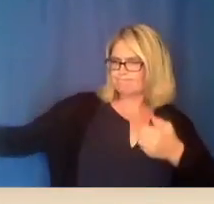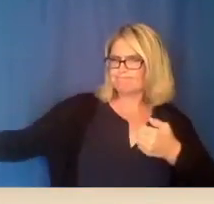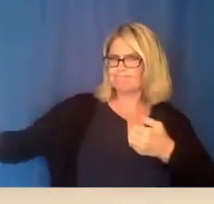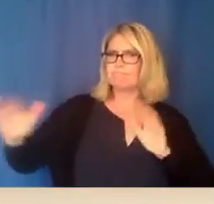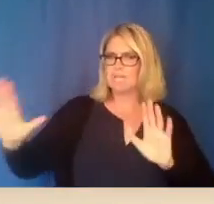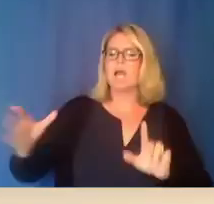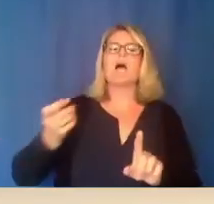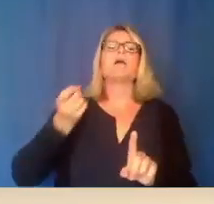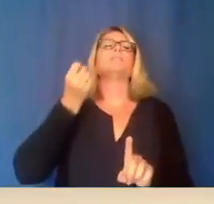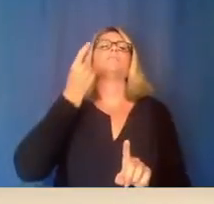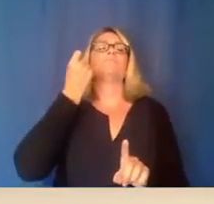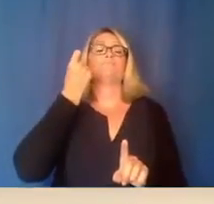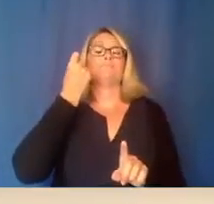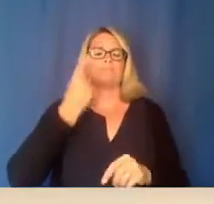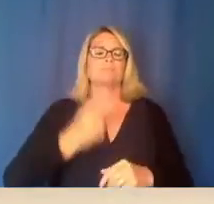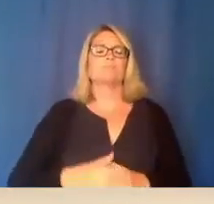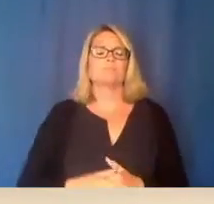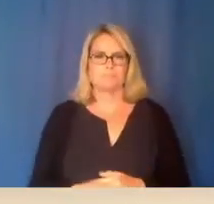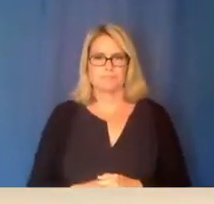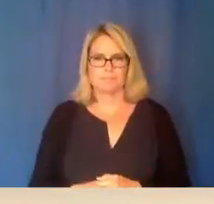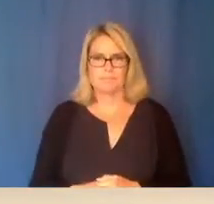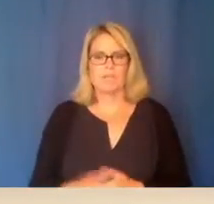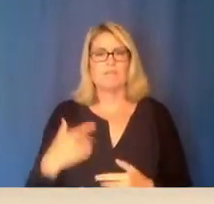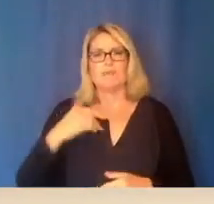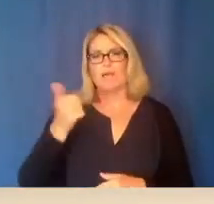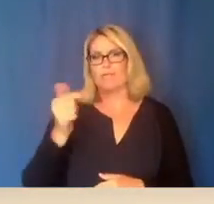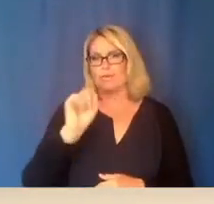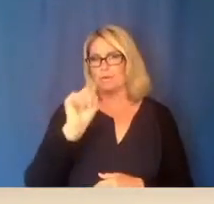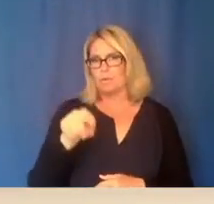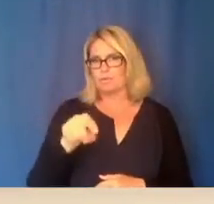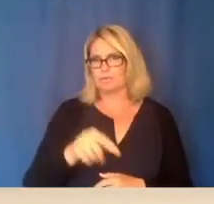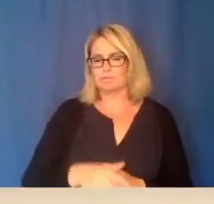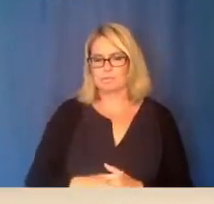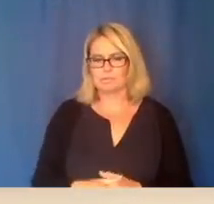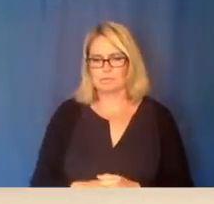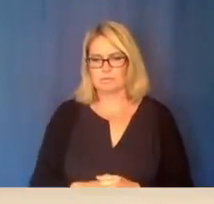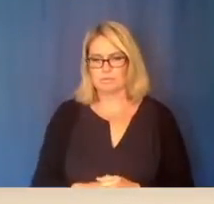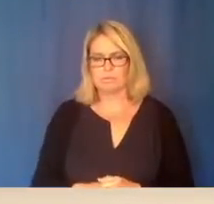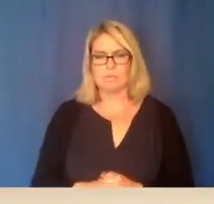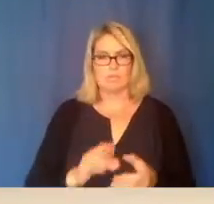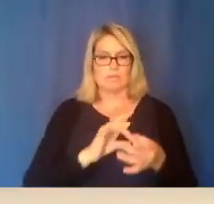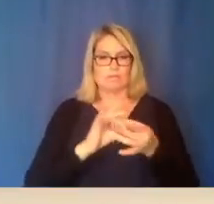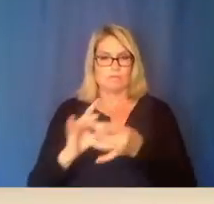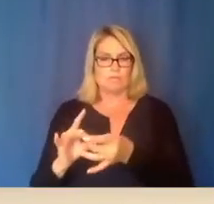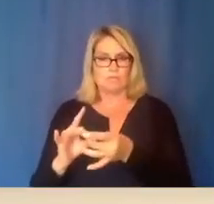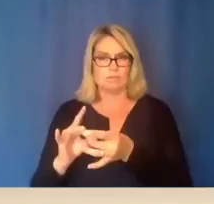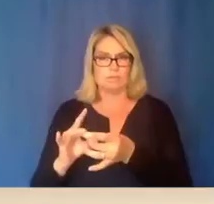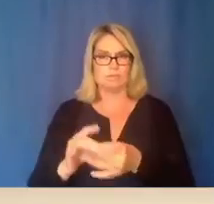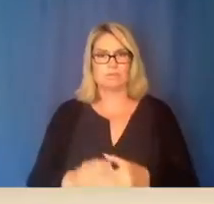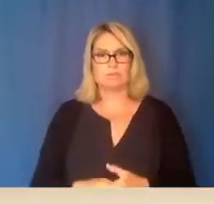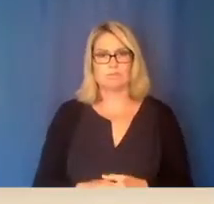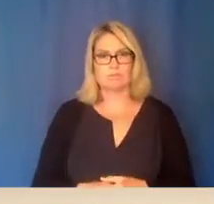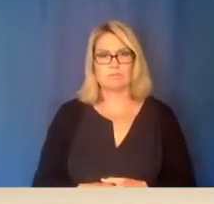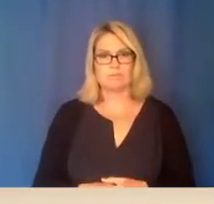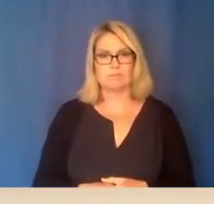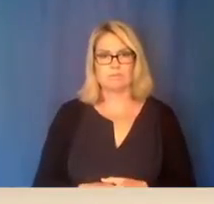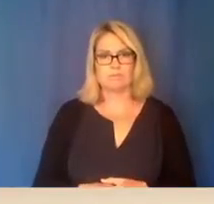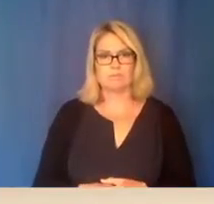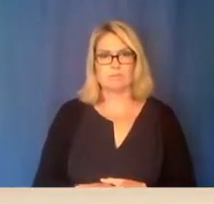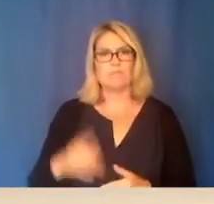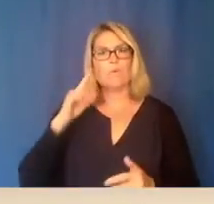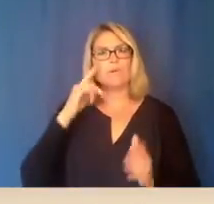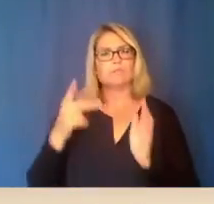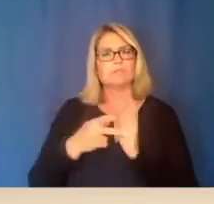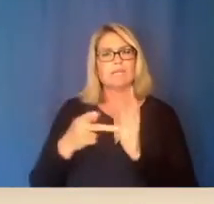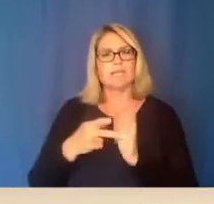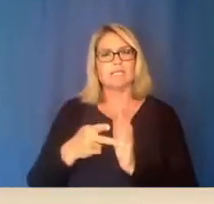Gotcha. Okay. Follow-up question, I guess, would be just in reference to the stats that I looked at on second doses.